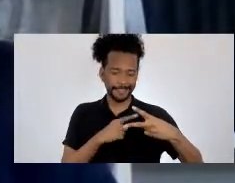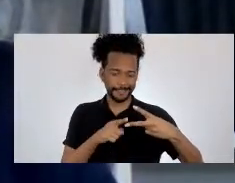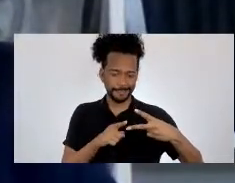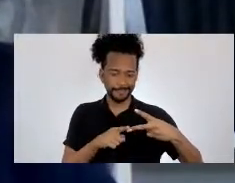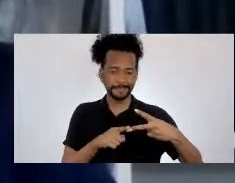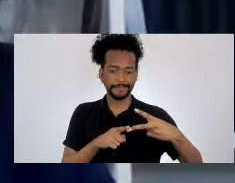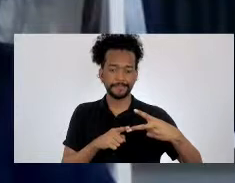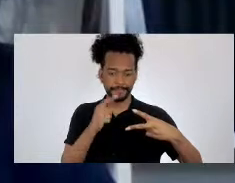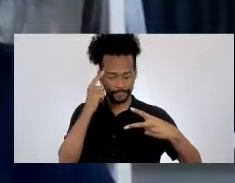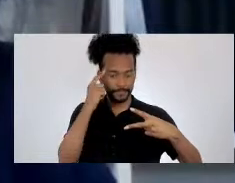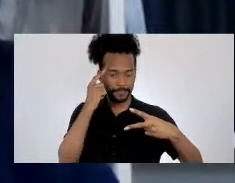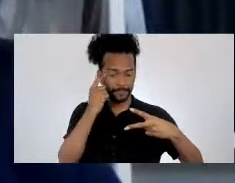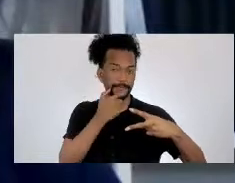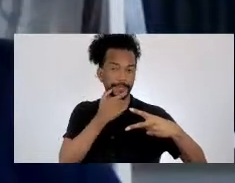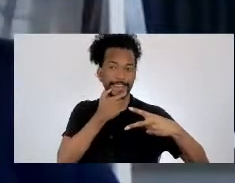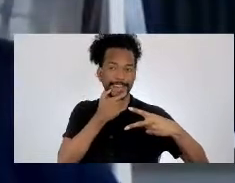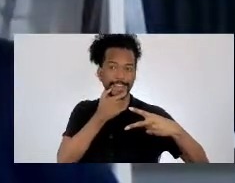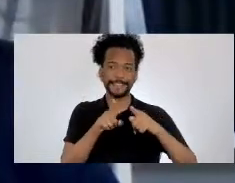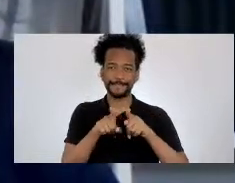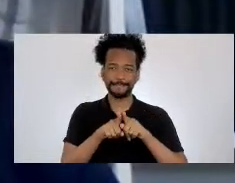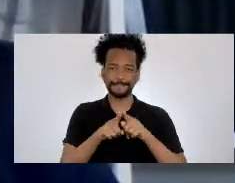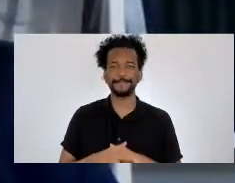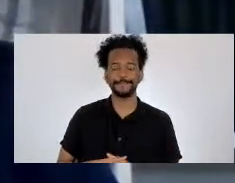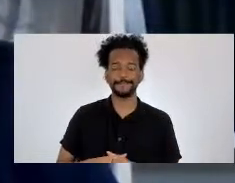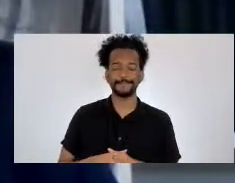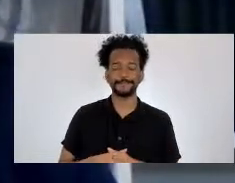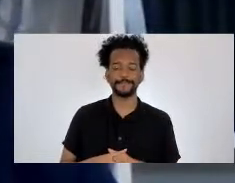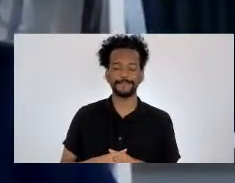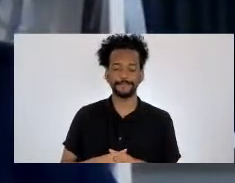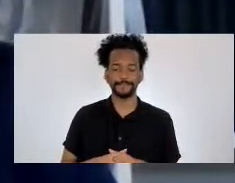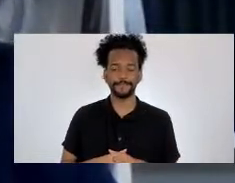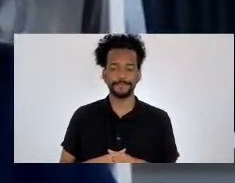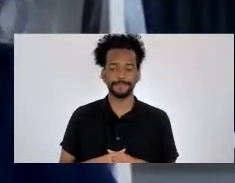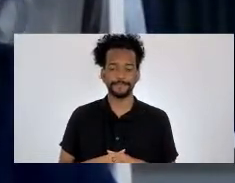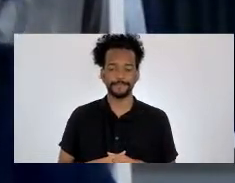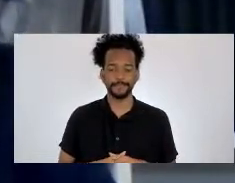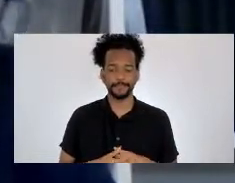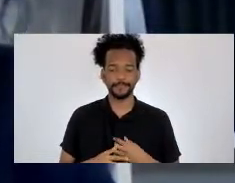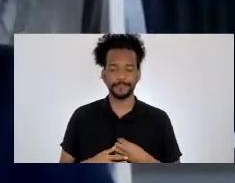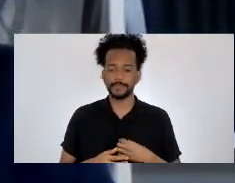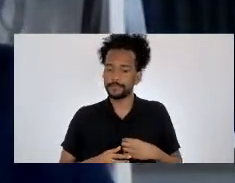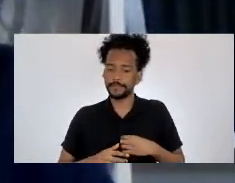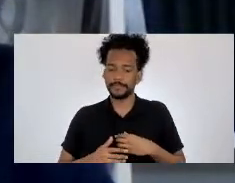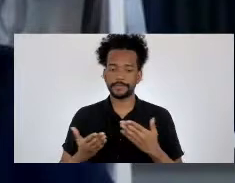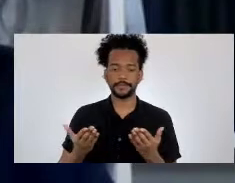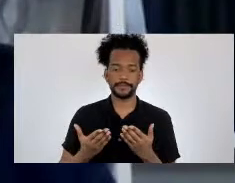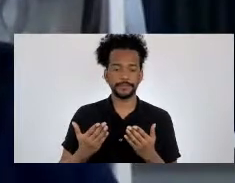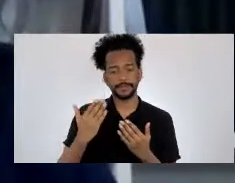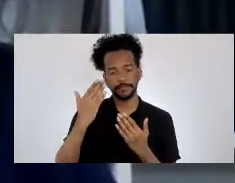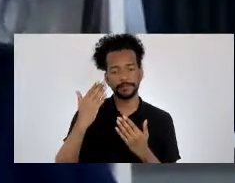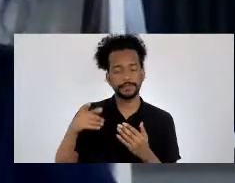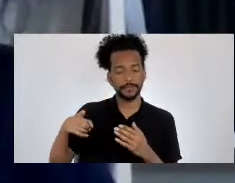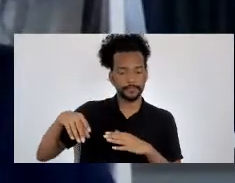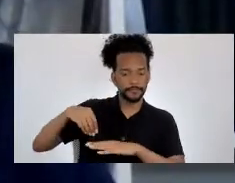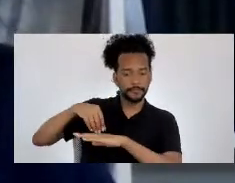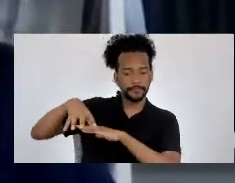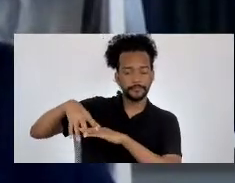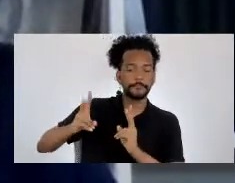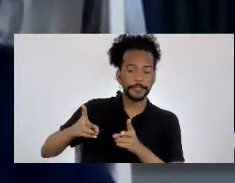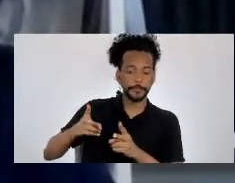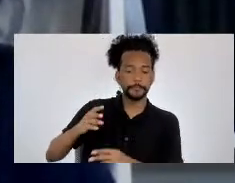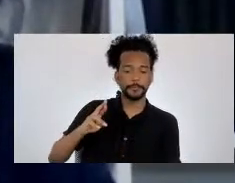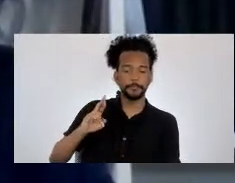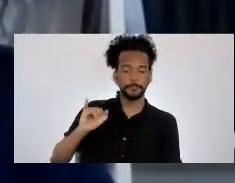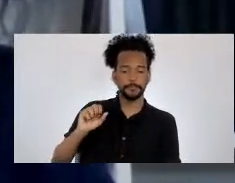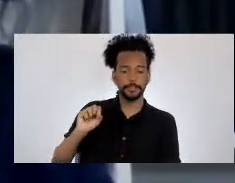Learning with Technology. O último livro do Graham foi Remote Teaching, publicado pelo British Council em